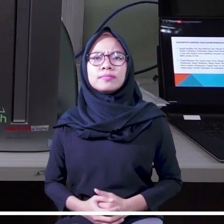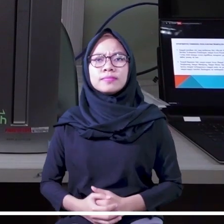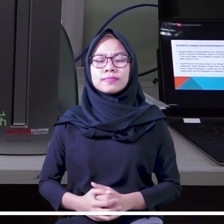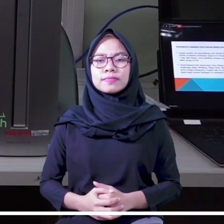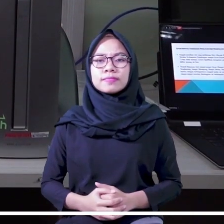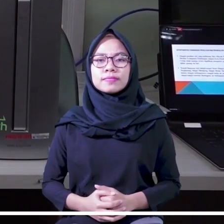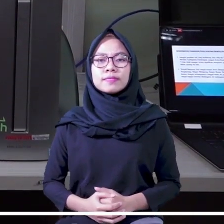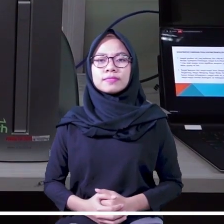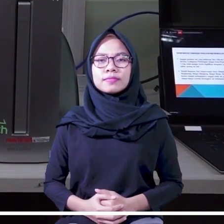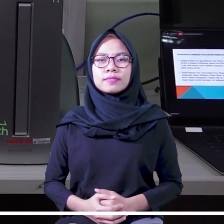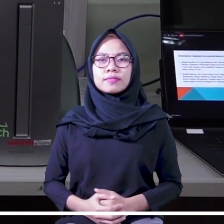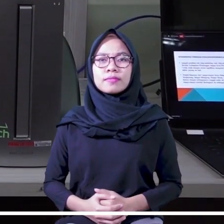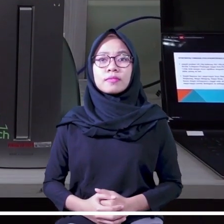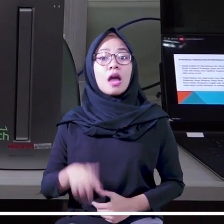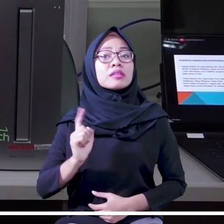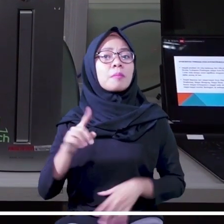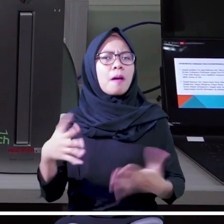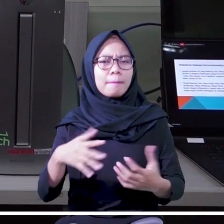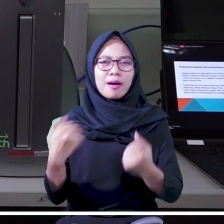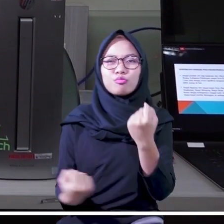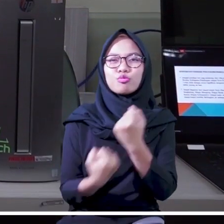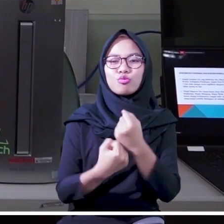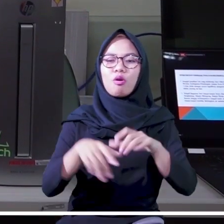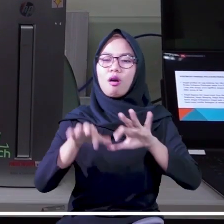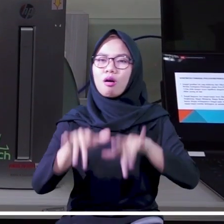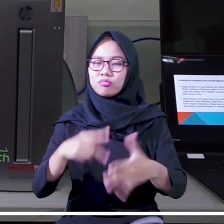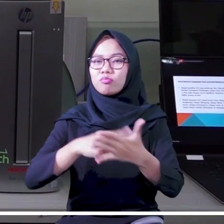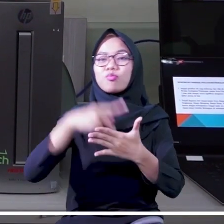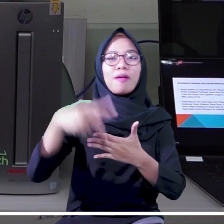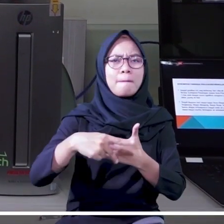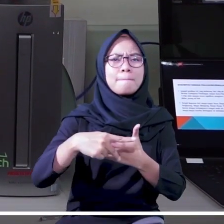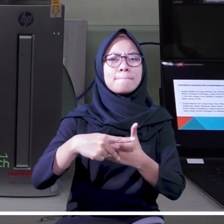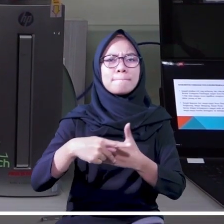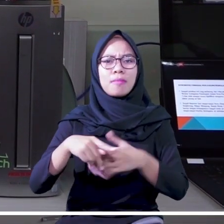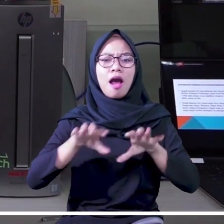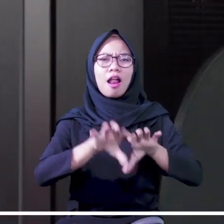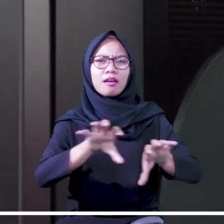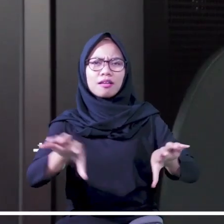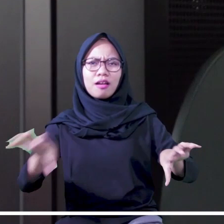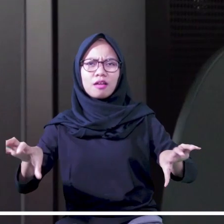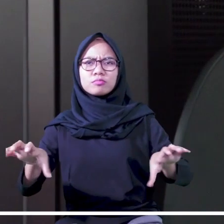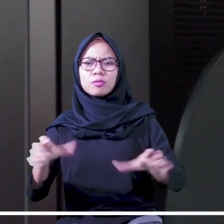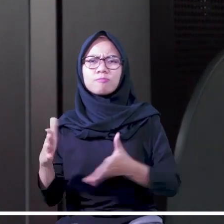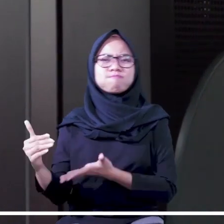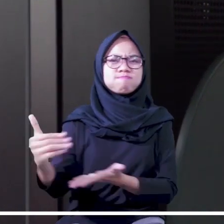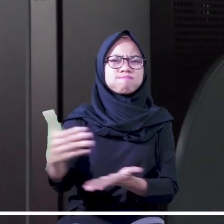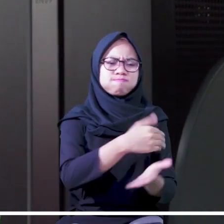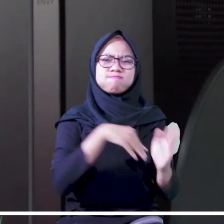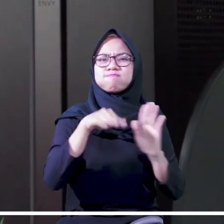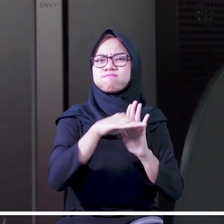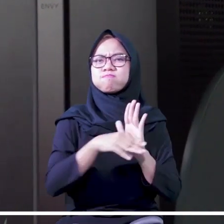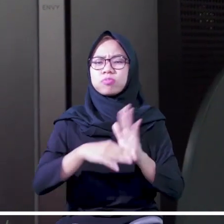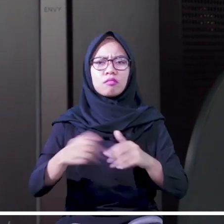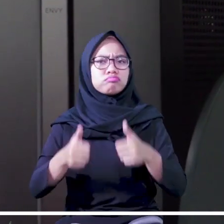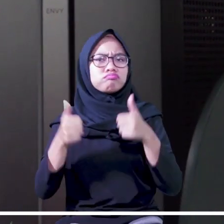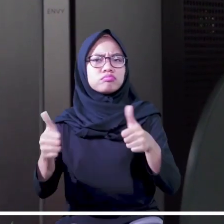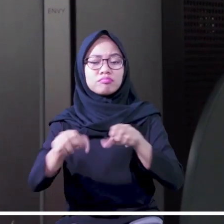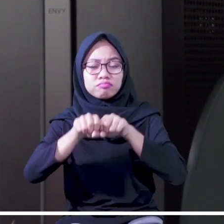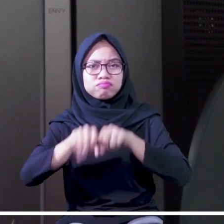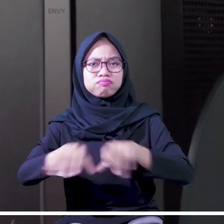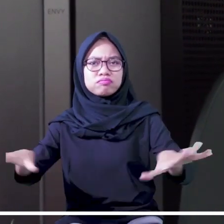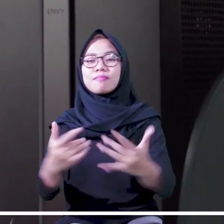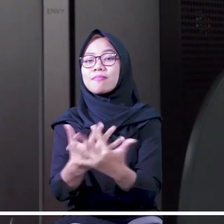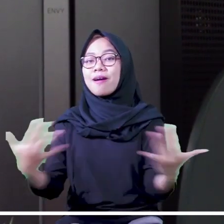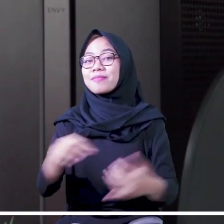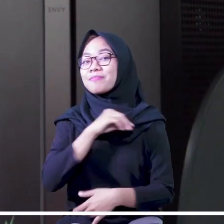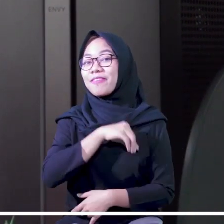part of our daily routines. It is our commitment to always use high-quality equipment and software to be able to